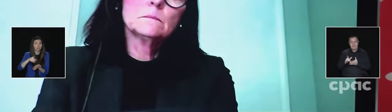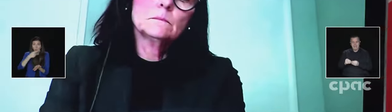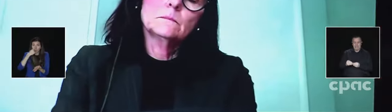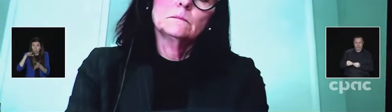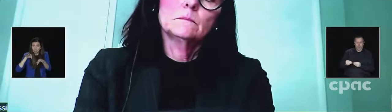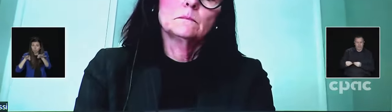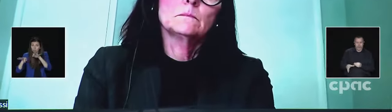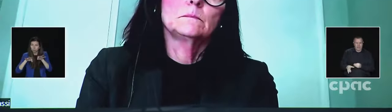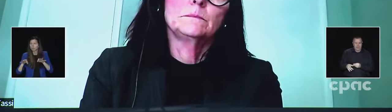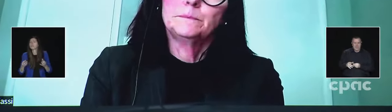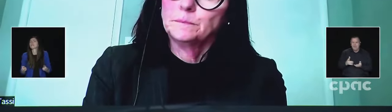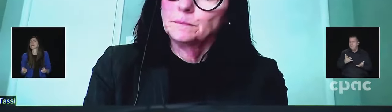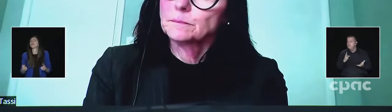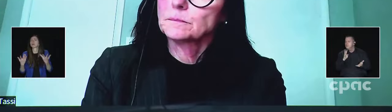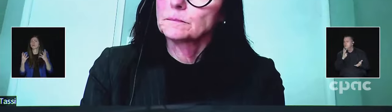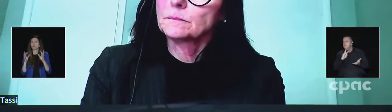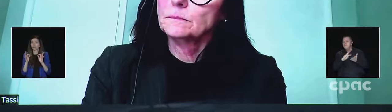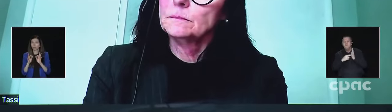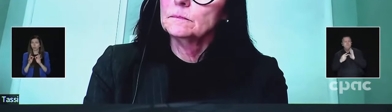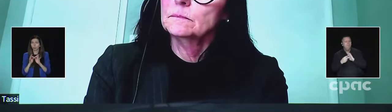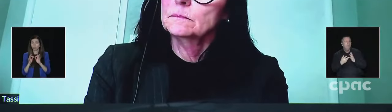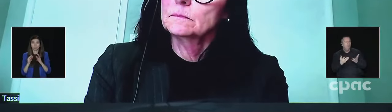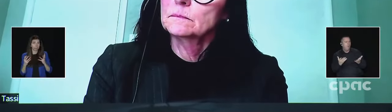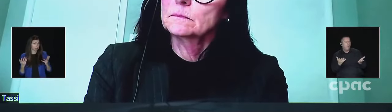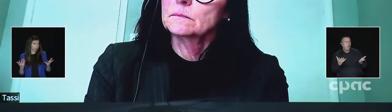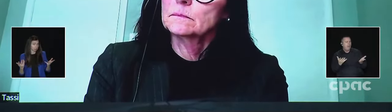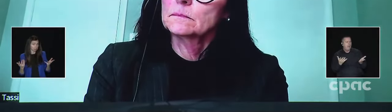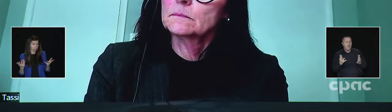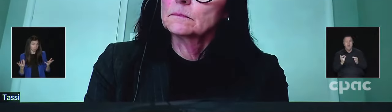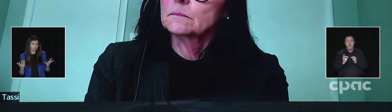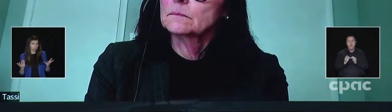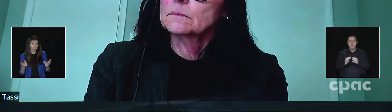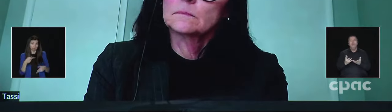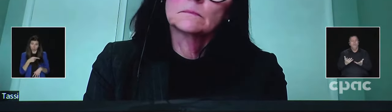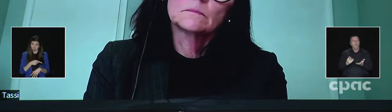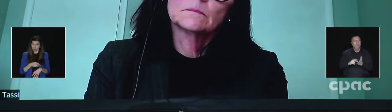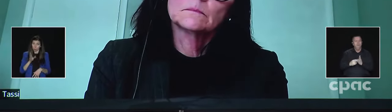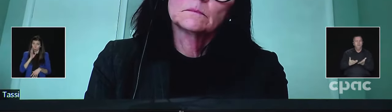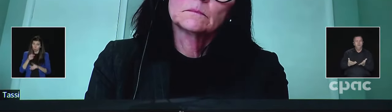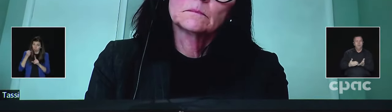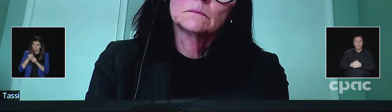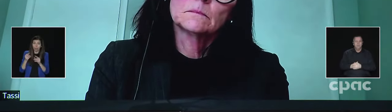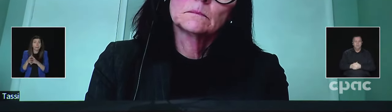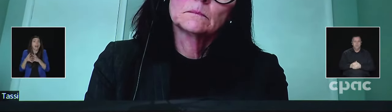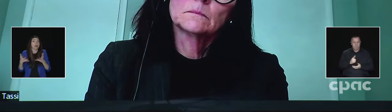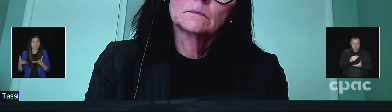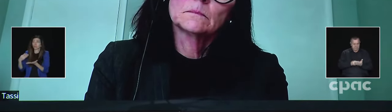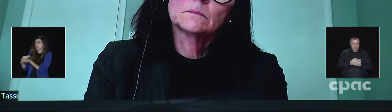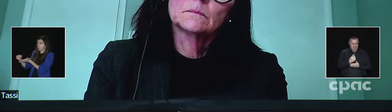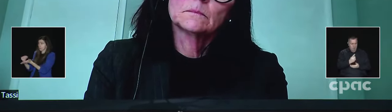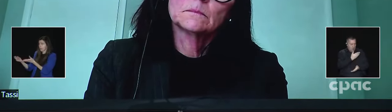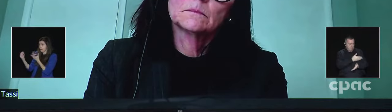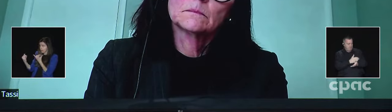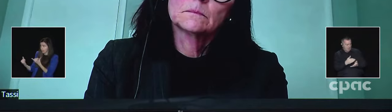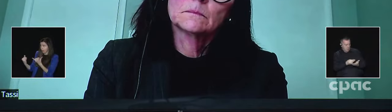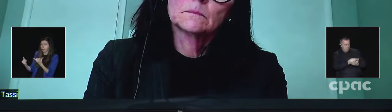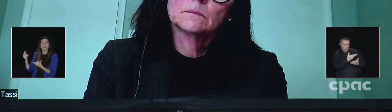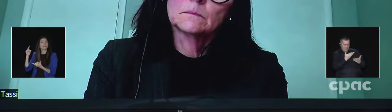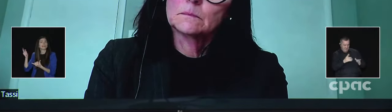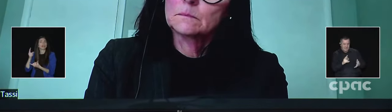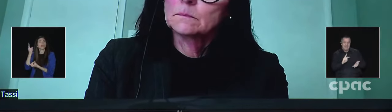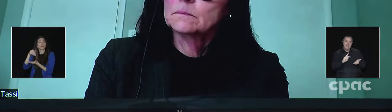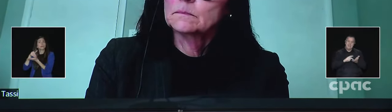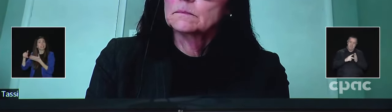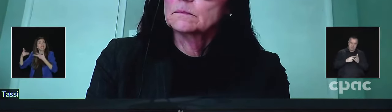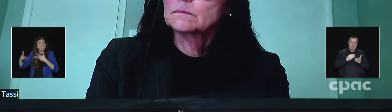an influence on the 1 million number and whether you hope that you hope to buy more after that 1 million course. Any light